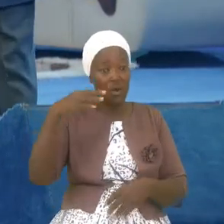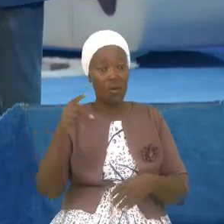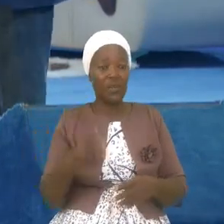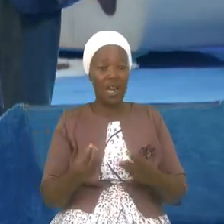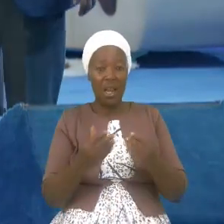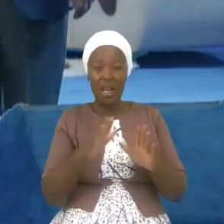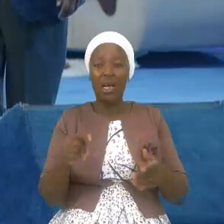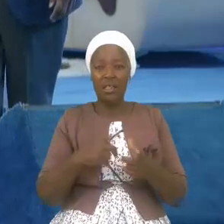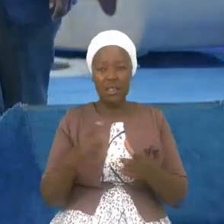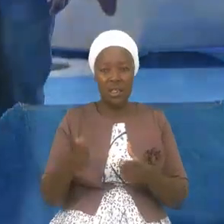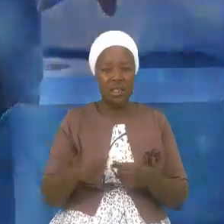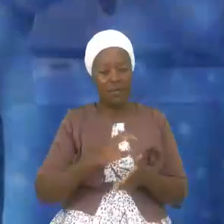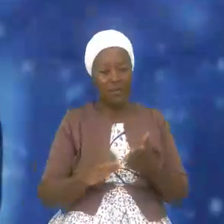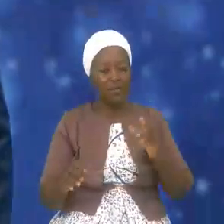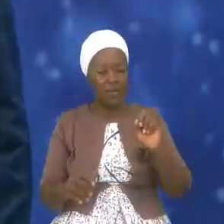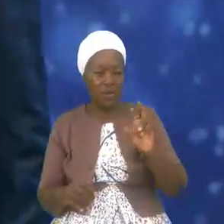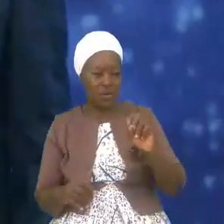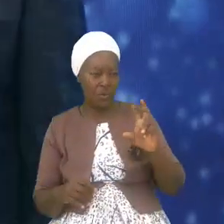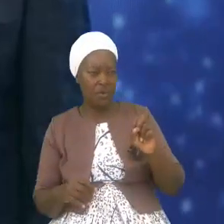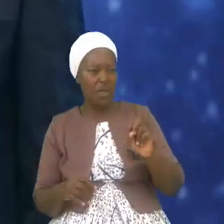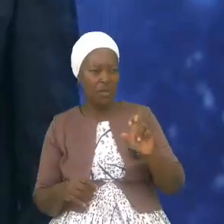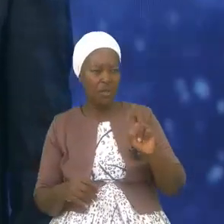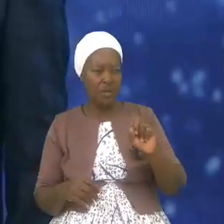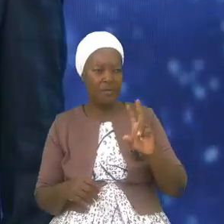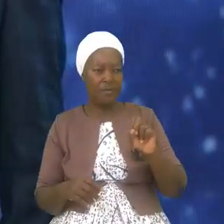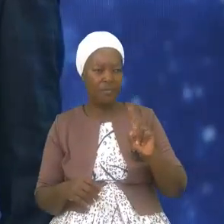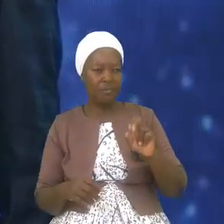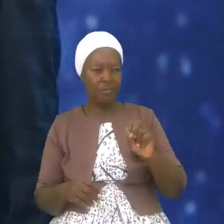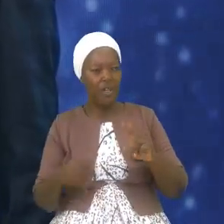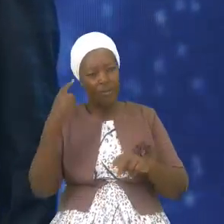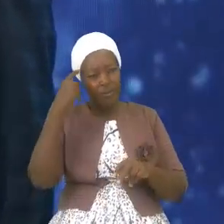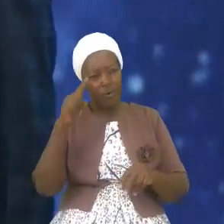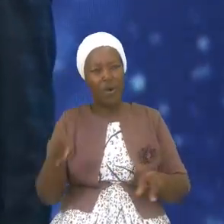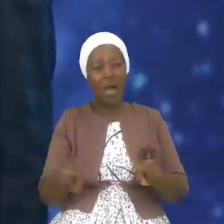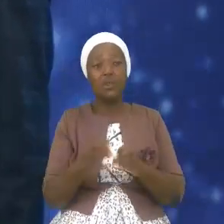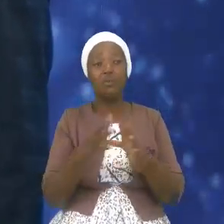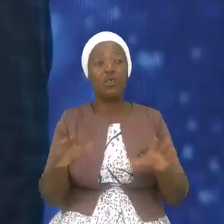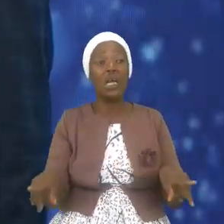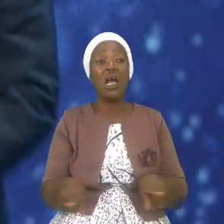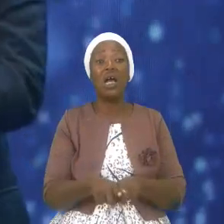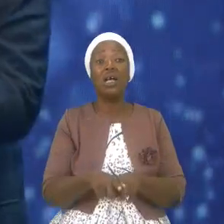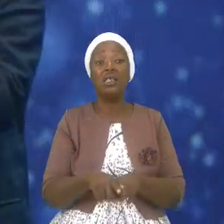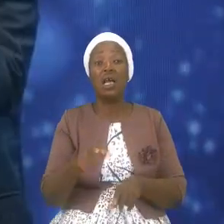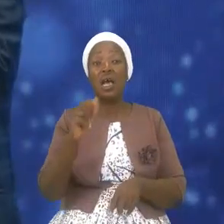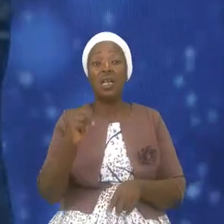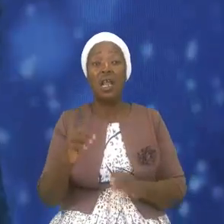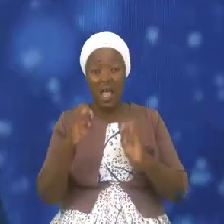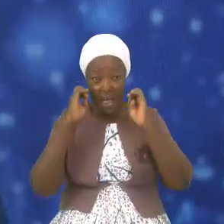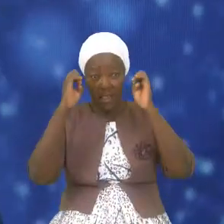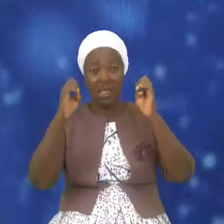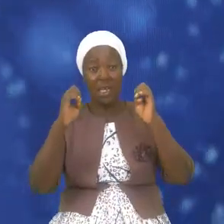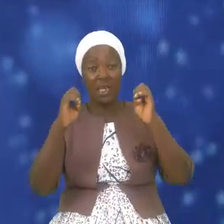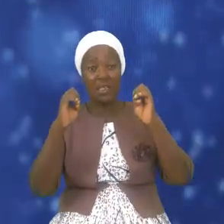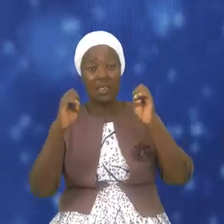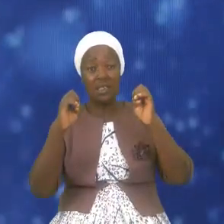in verse 12, for as much as an excellent spirit. When somebody is saved, the kind of spirit